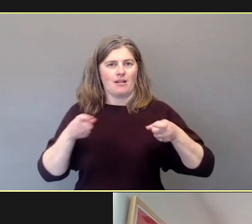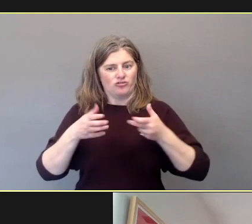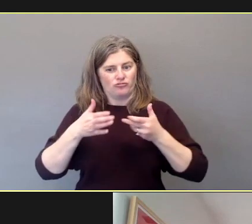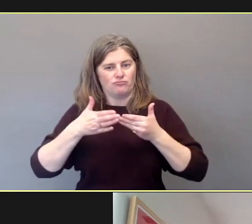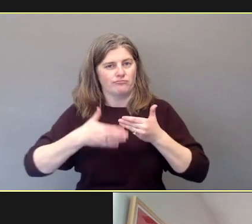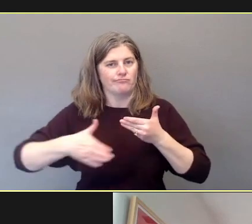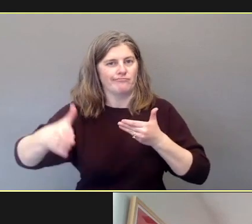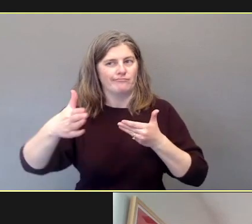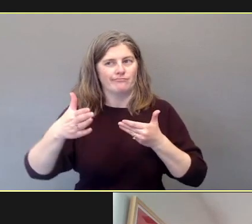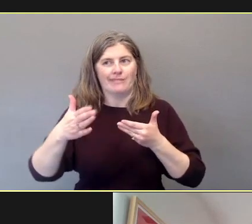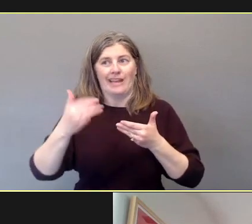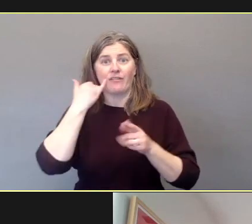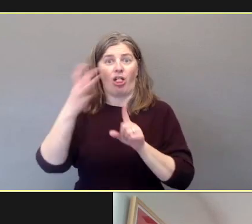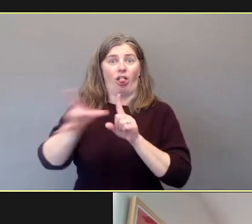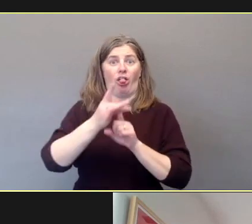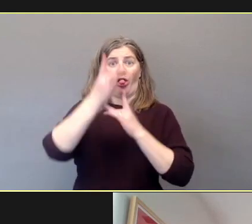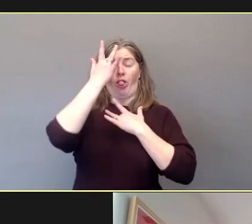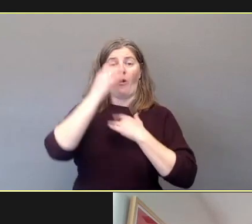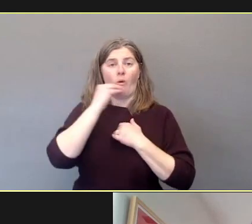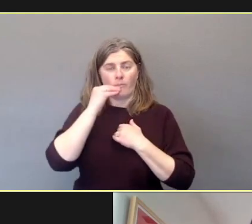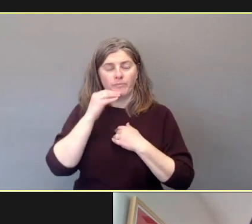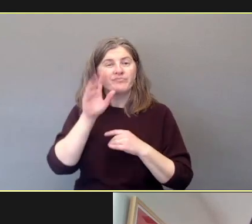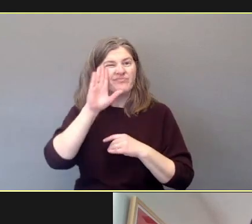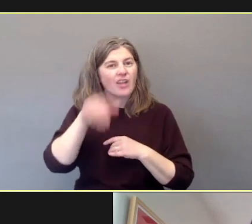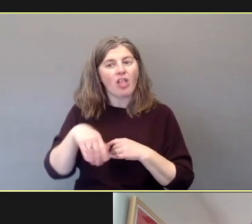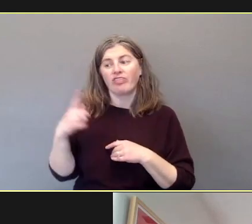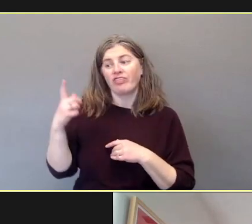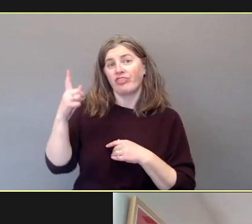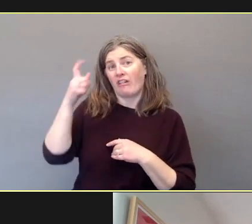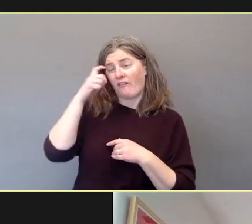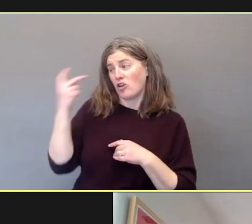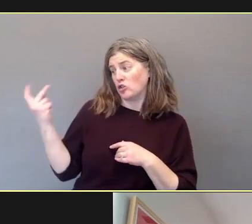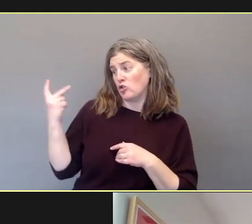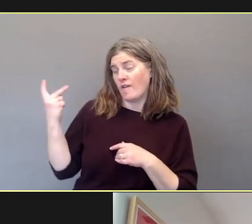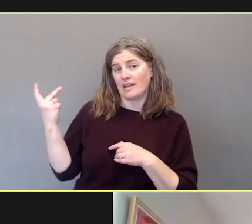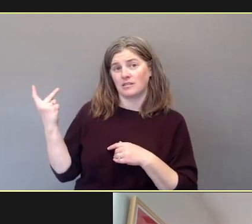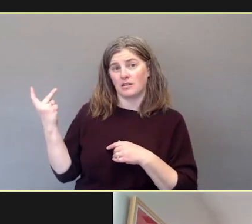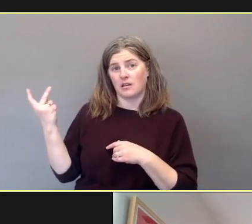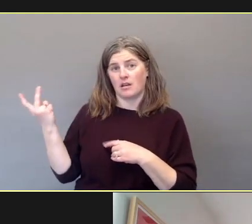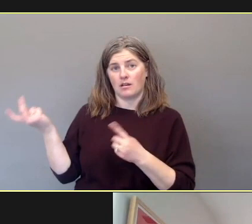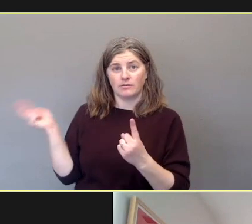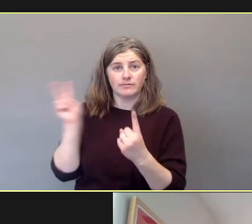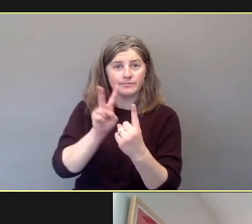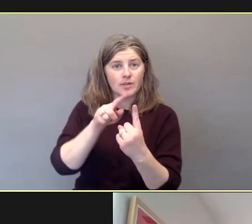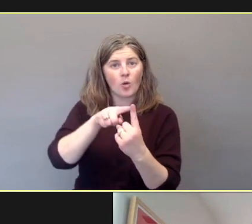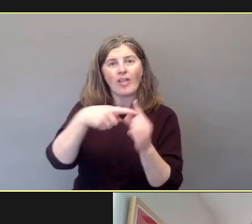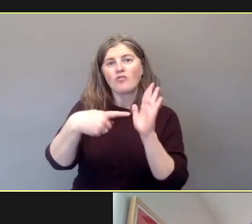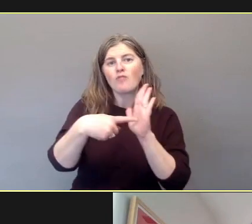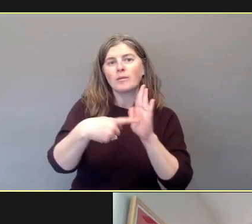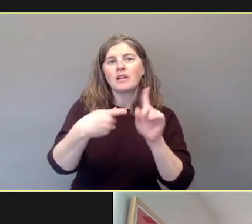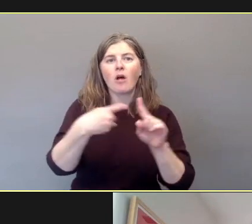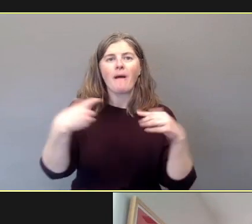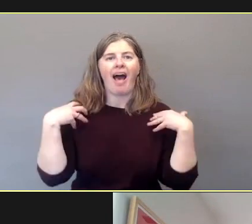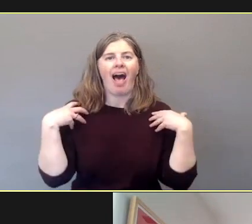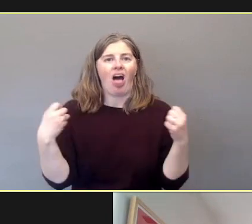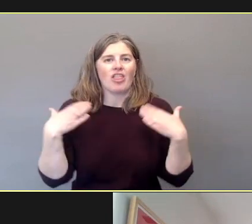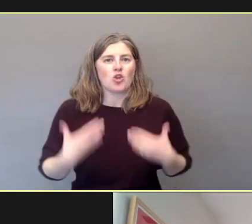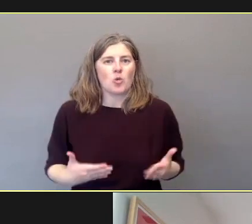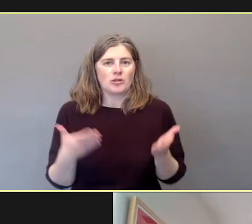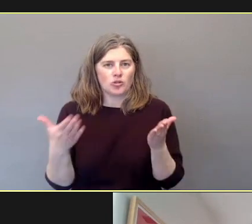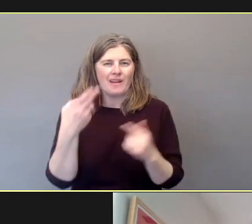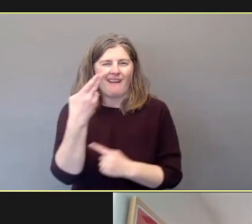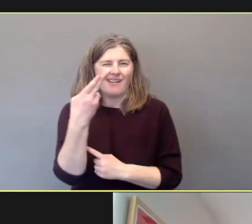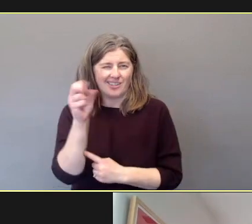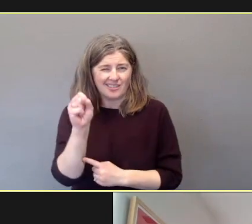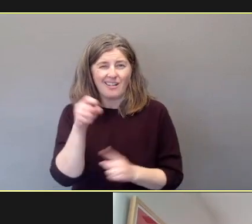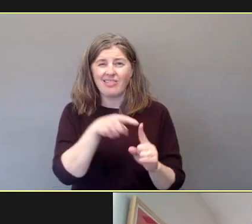at home. The governor and I did meet today with a representative from Health and Human Services, really made a